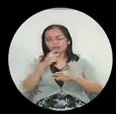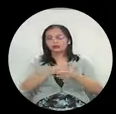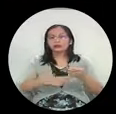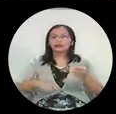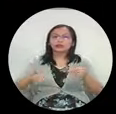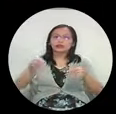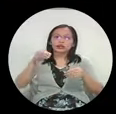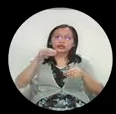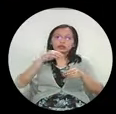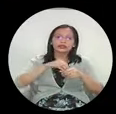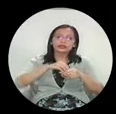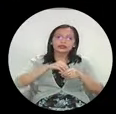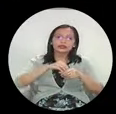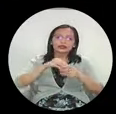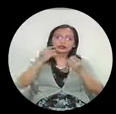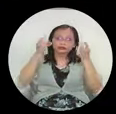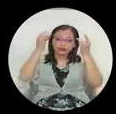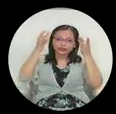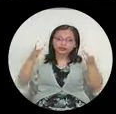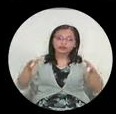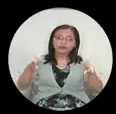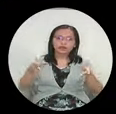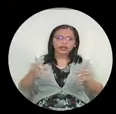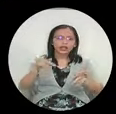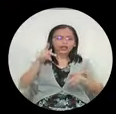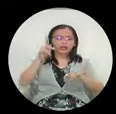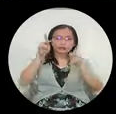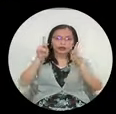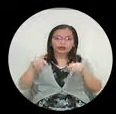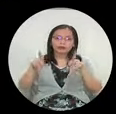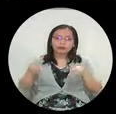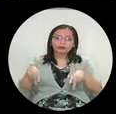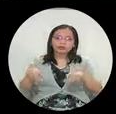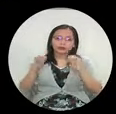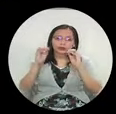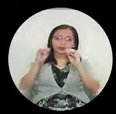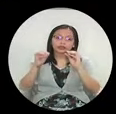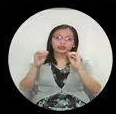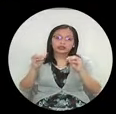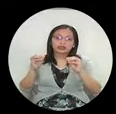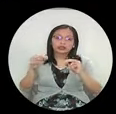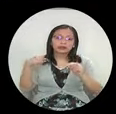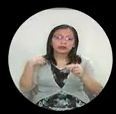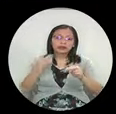outside dangers. Ingon si Paul, ingon siya, they are wolves.